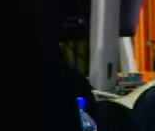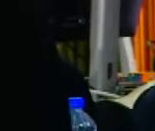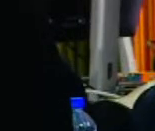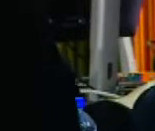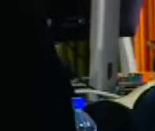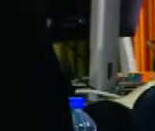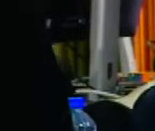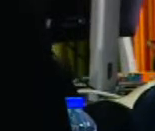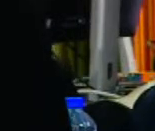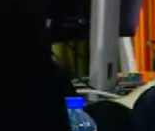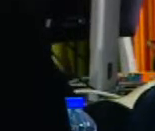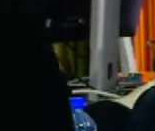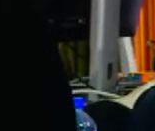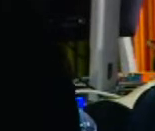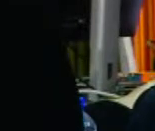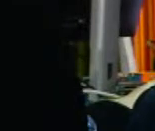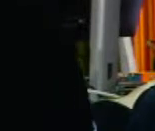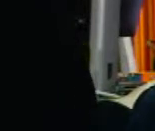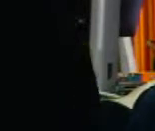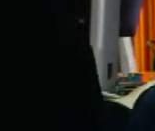4 days to the election.